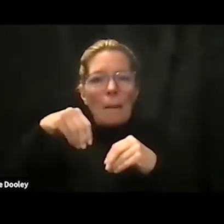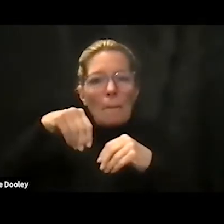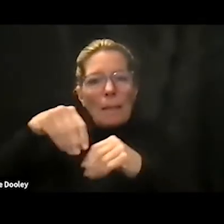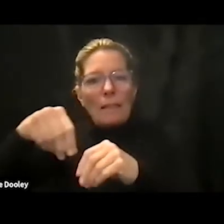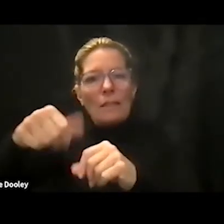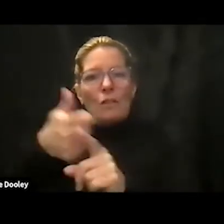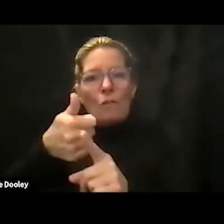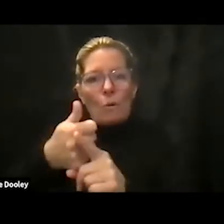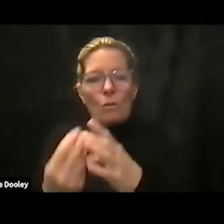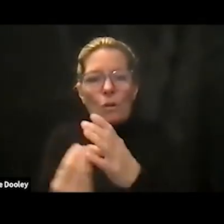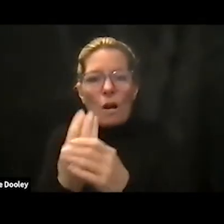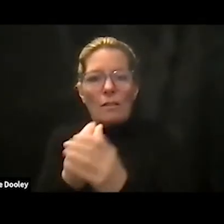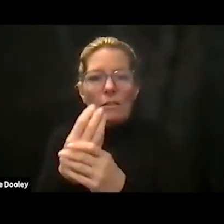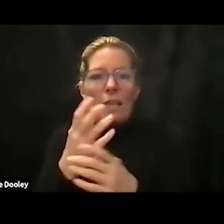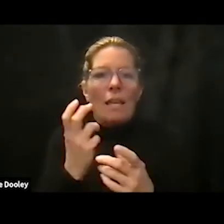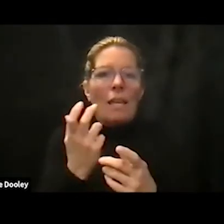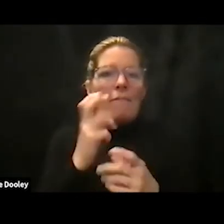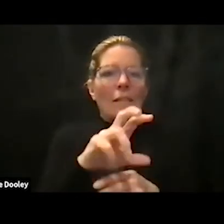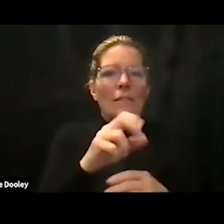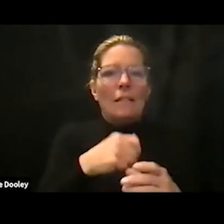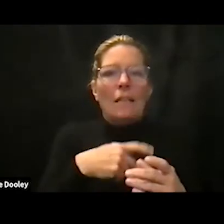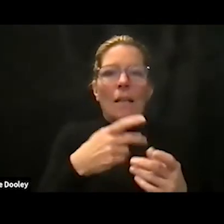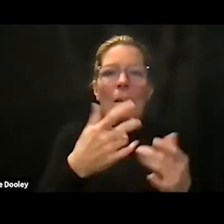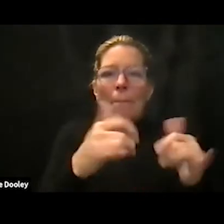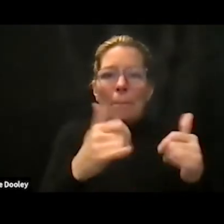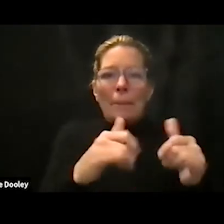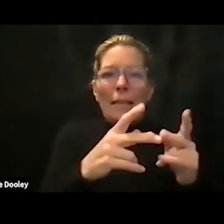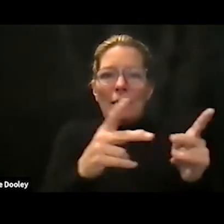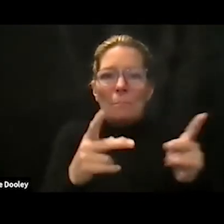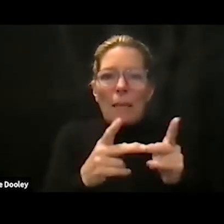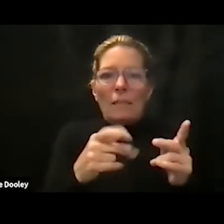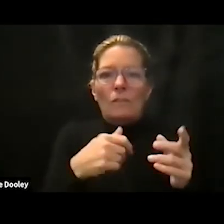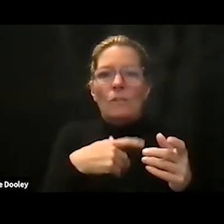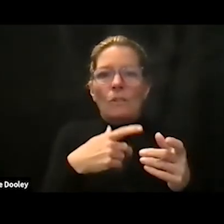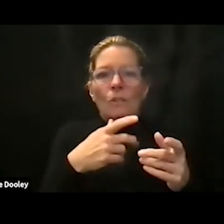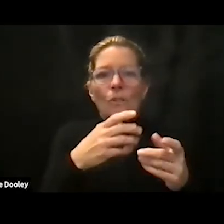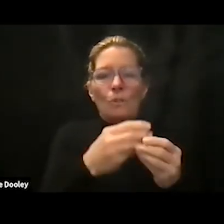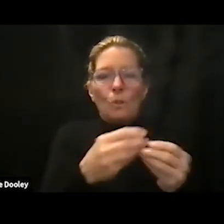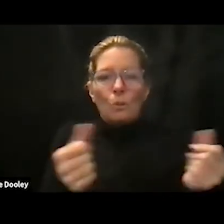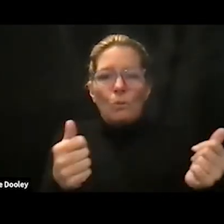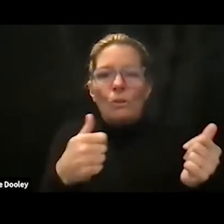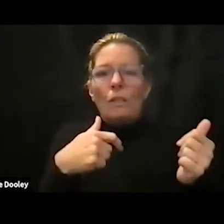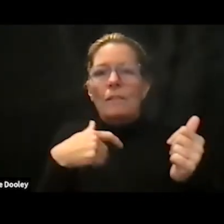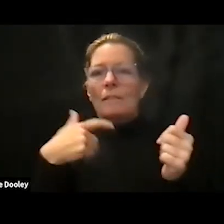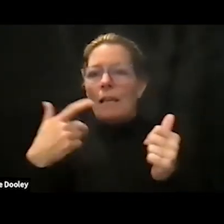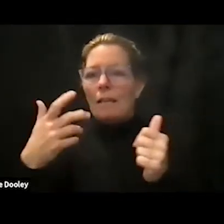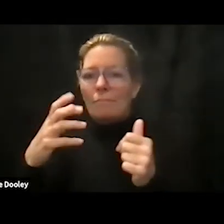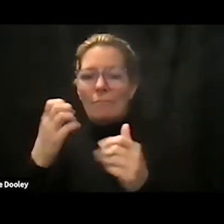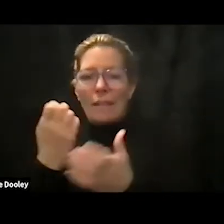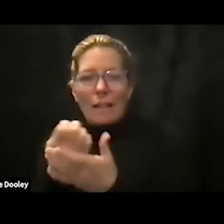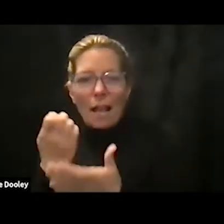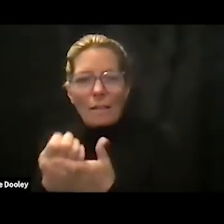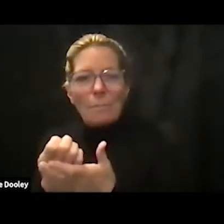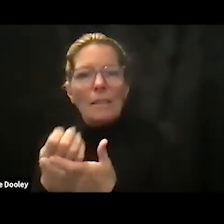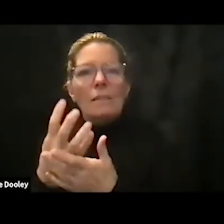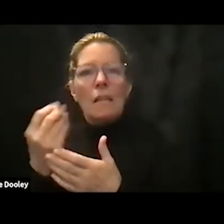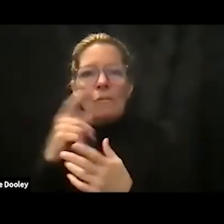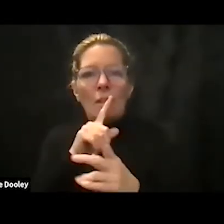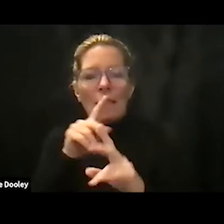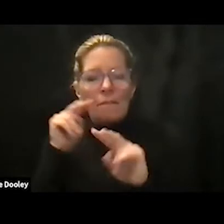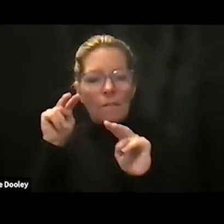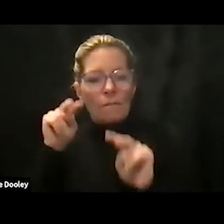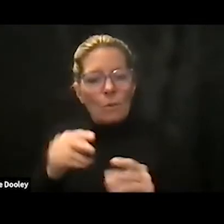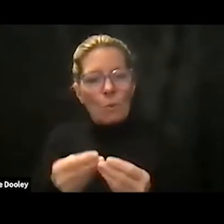investing in place-based solutions and place-based economies. And we have to really view the